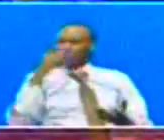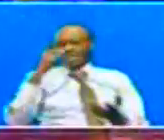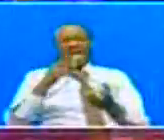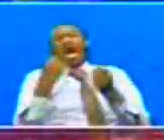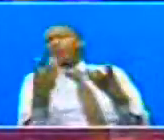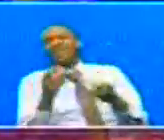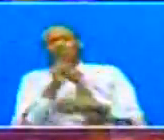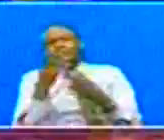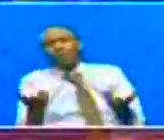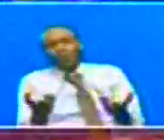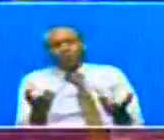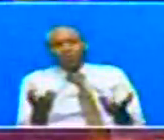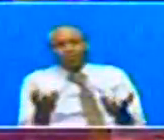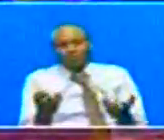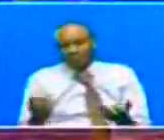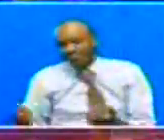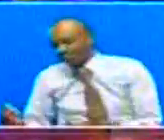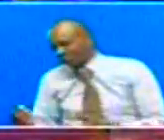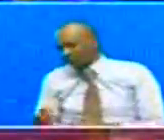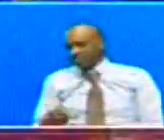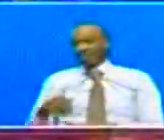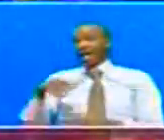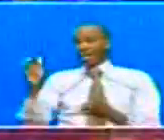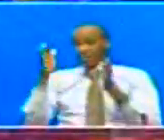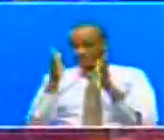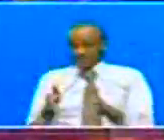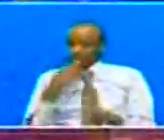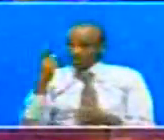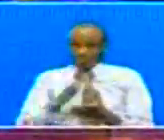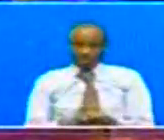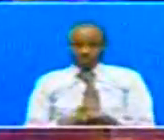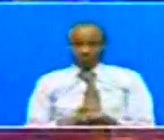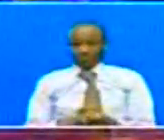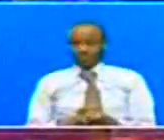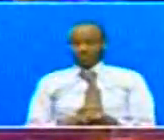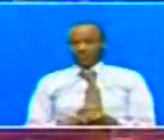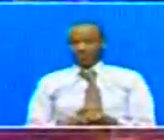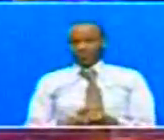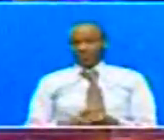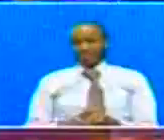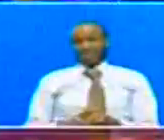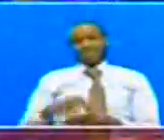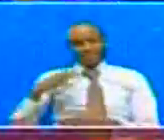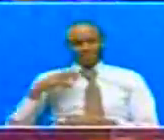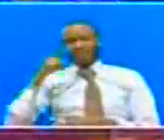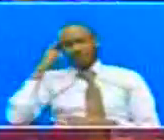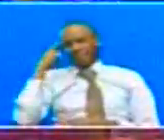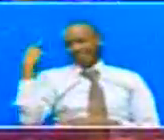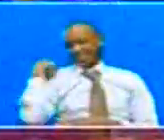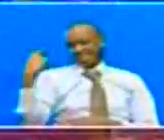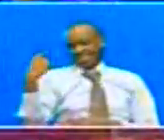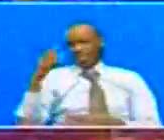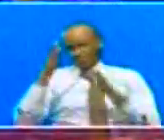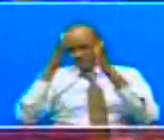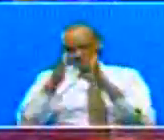don't understand. Tony, Ginyang Garuma, HSC, says, and a very good point, by the way, he says, guys, remember recently deceased